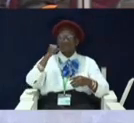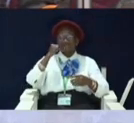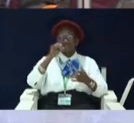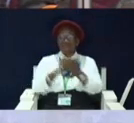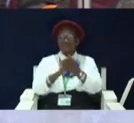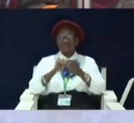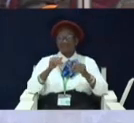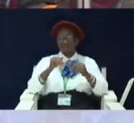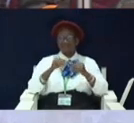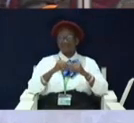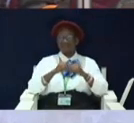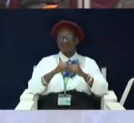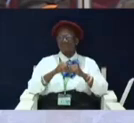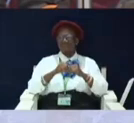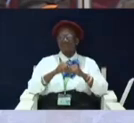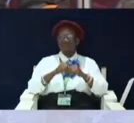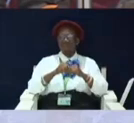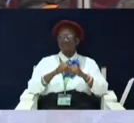Manoah soro.